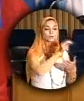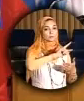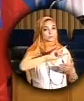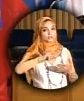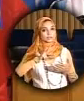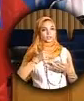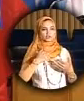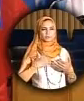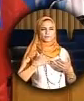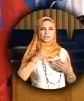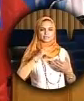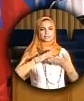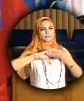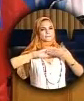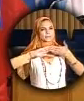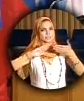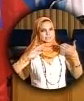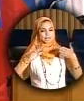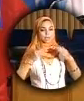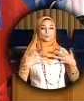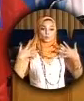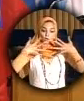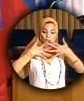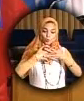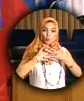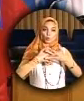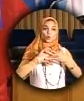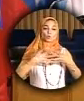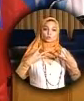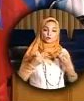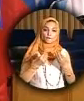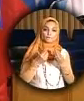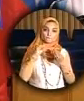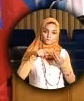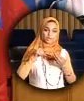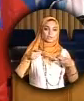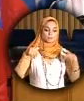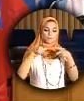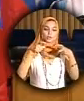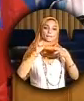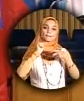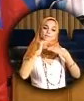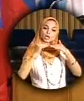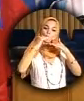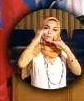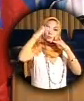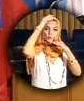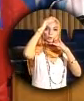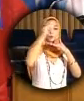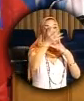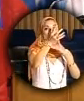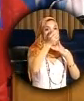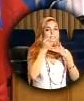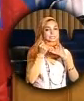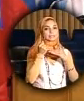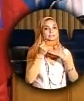their societies through the use of ICTs. Let me also congratulate you for consecrating this year's award to